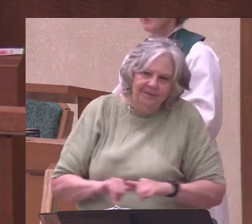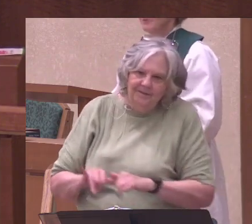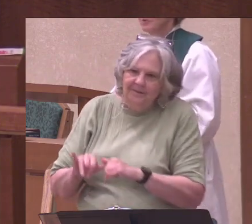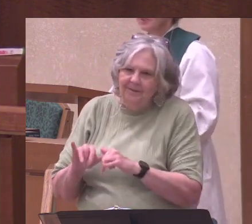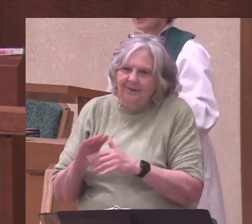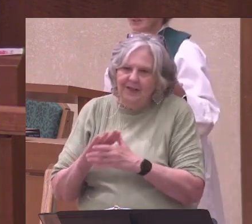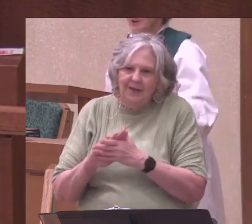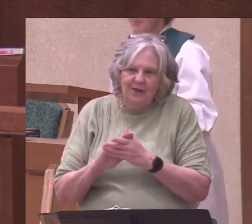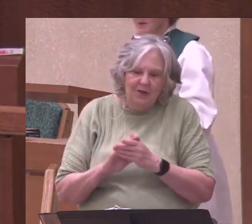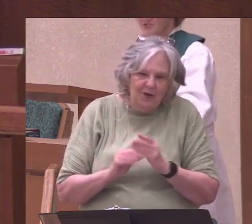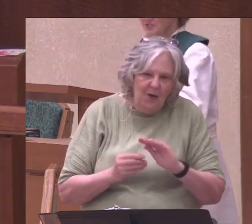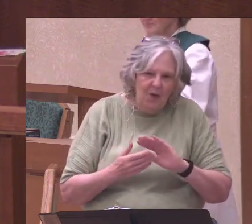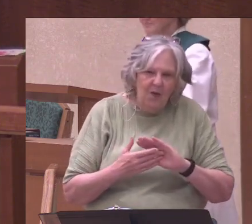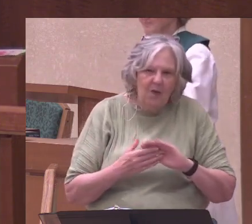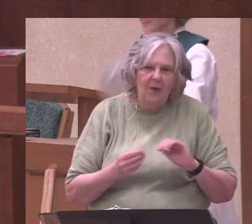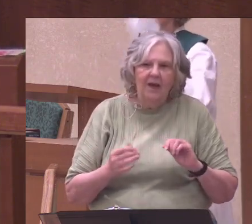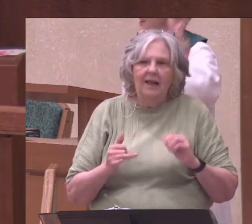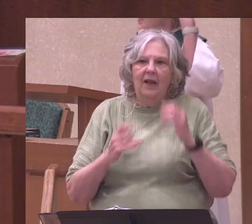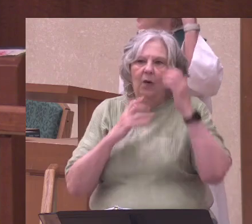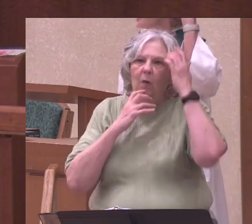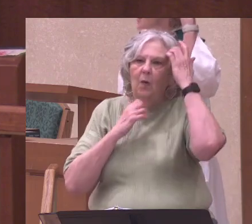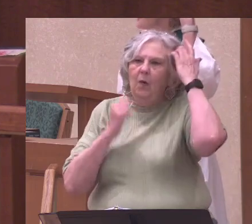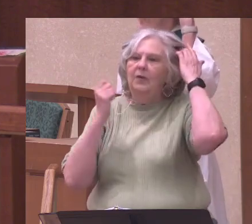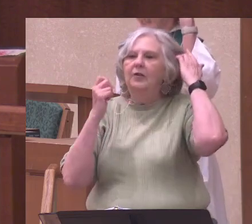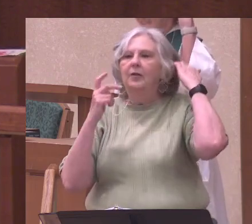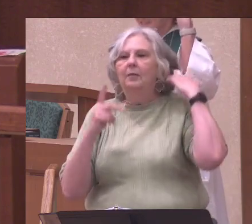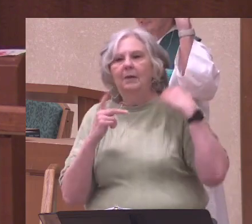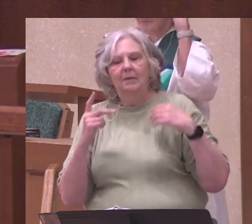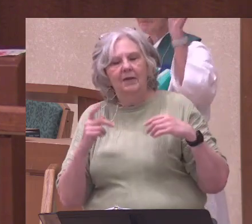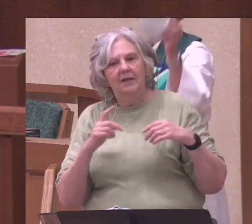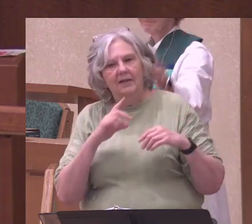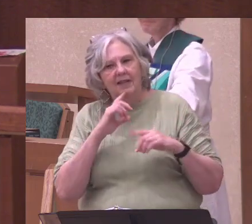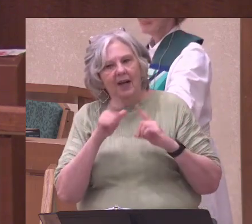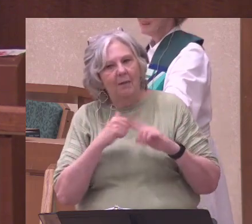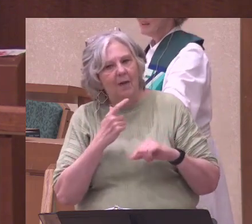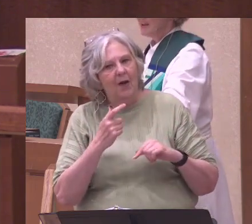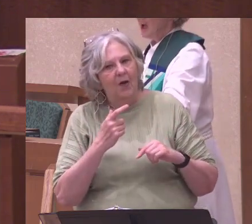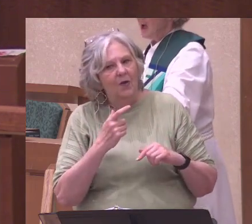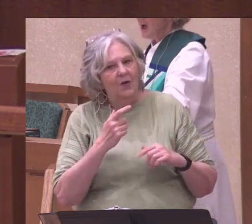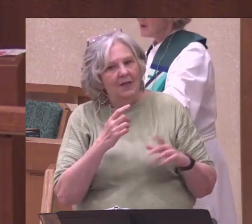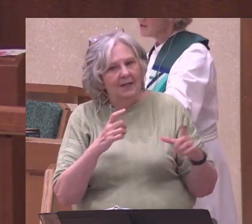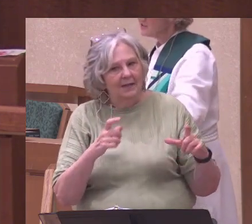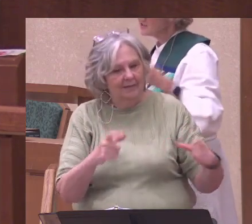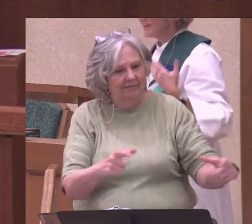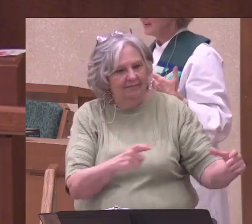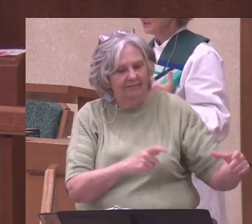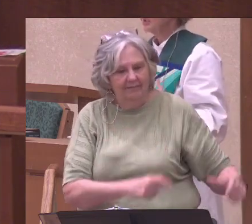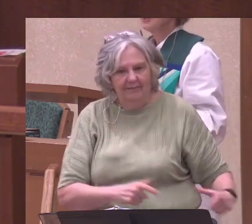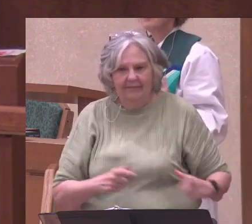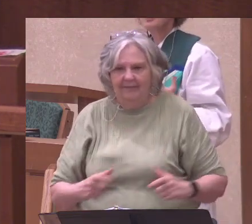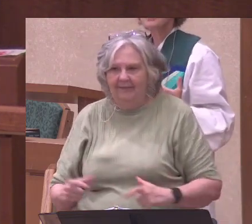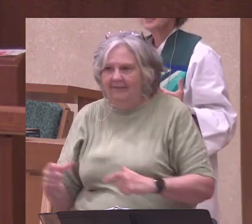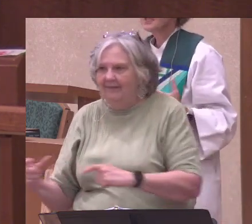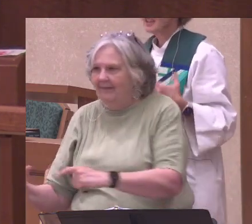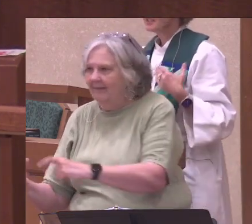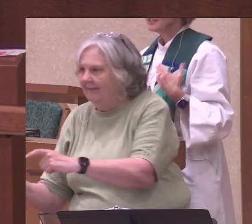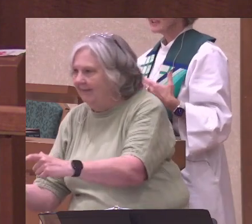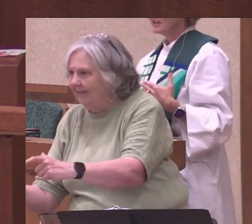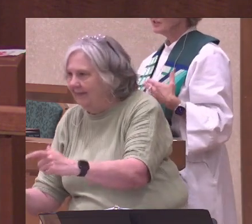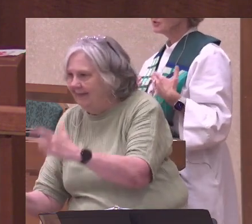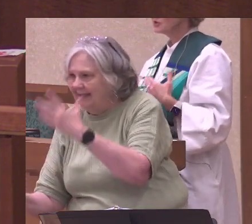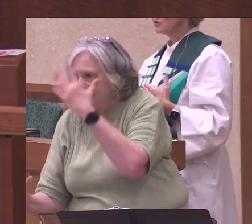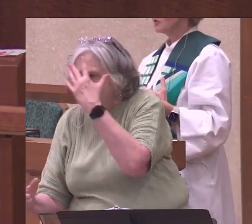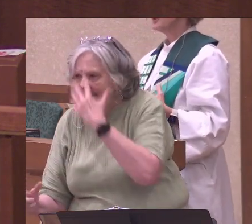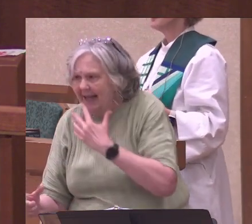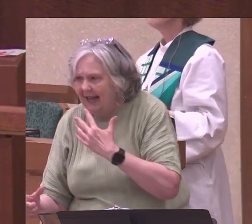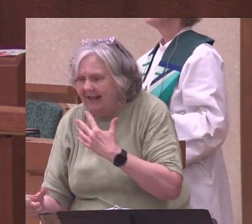older folks about china sets. I hear the sadness in their voices as they tell